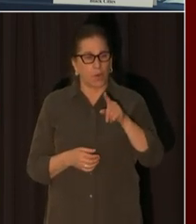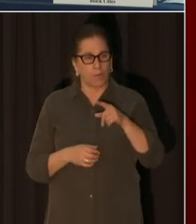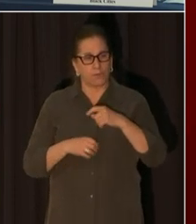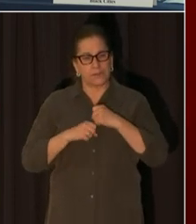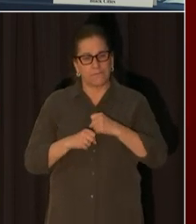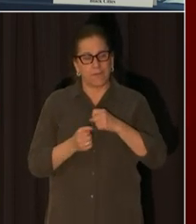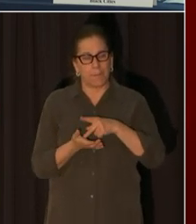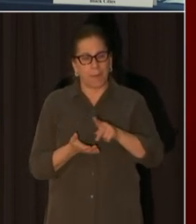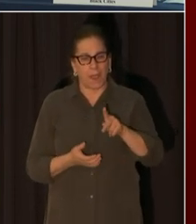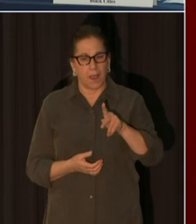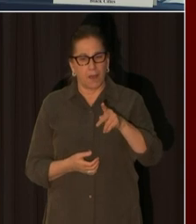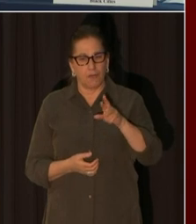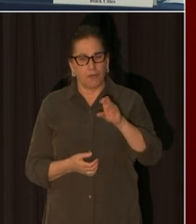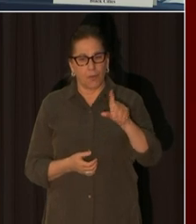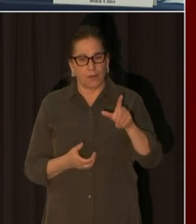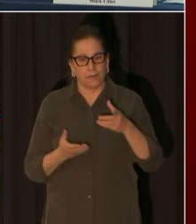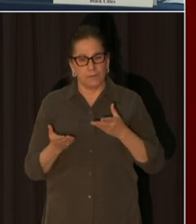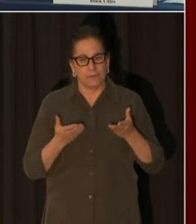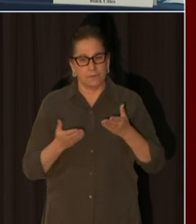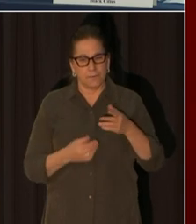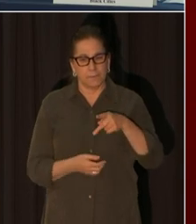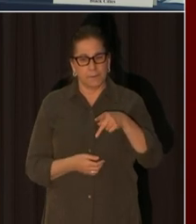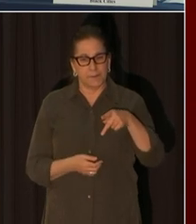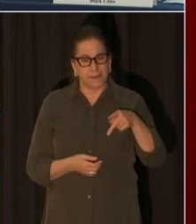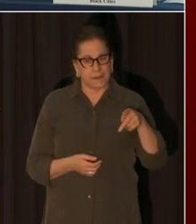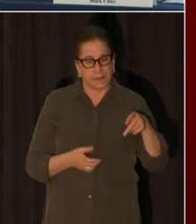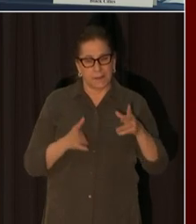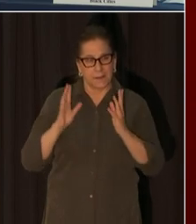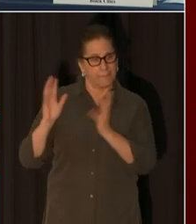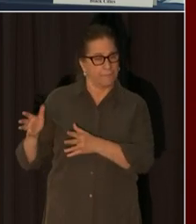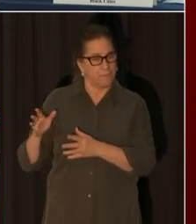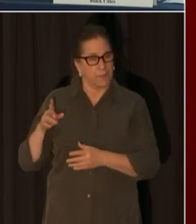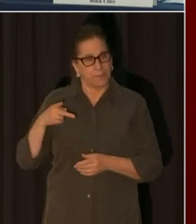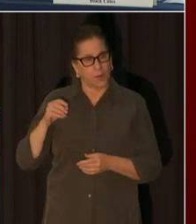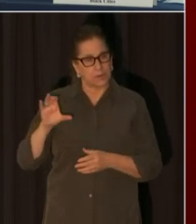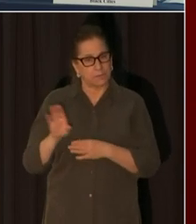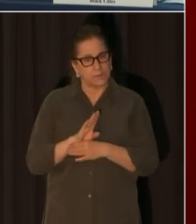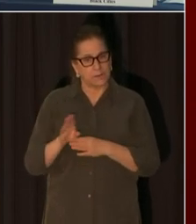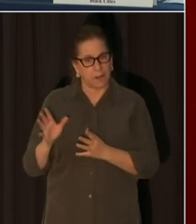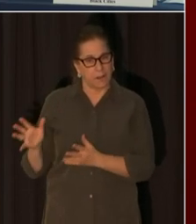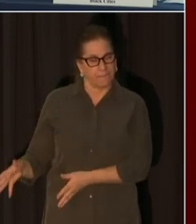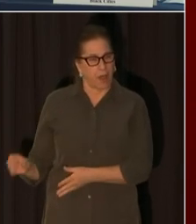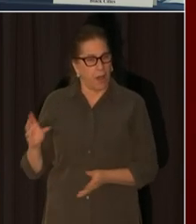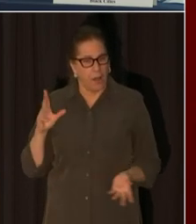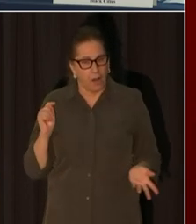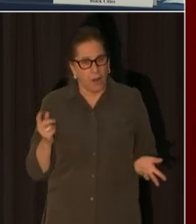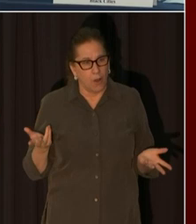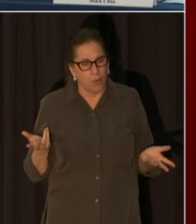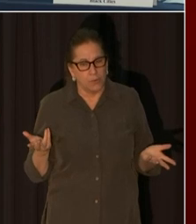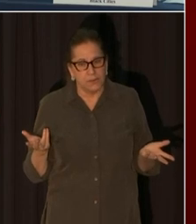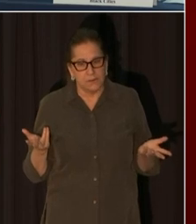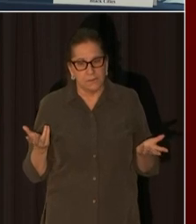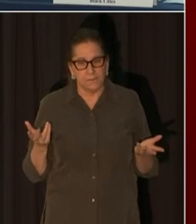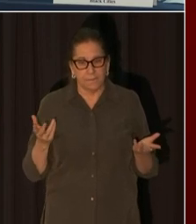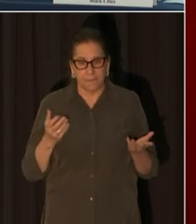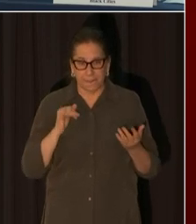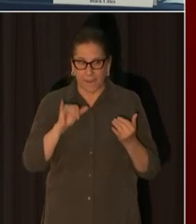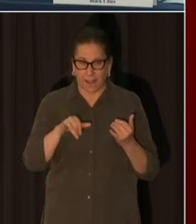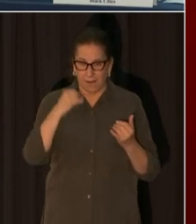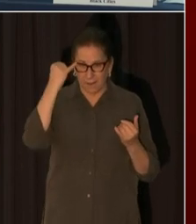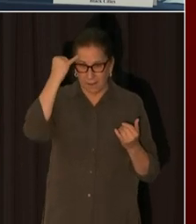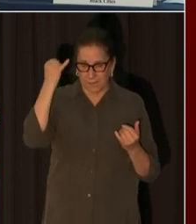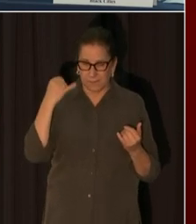people of color to say it focused on racial equity. If there's to be any truth to the idea that we are